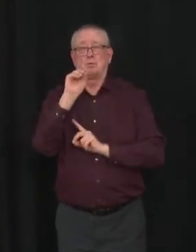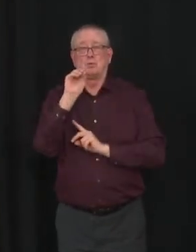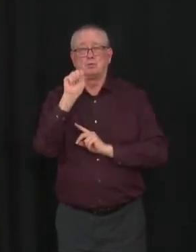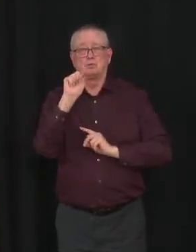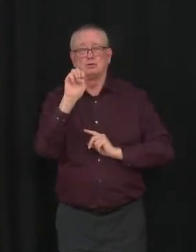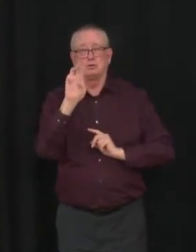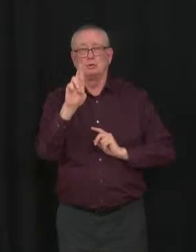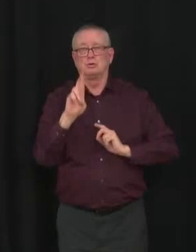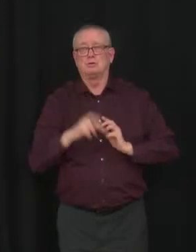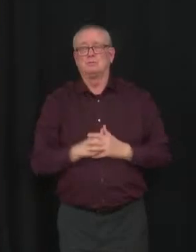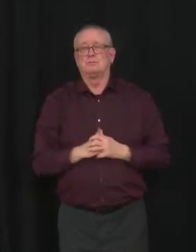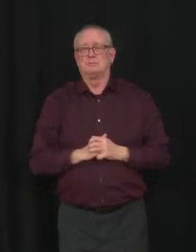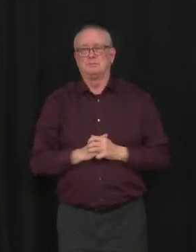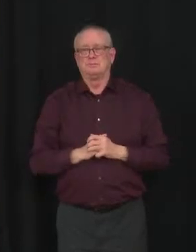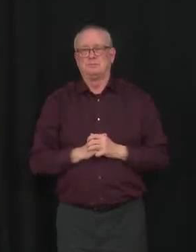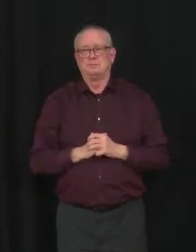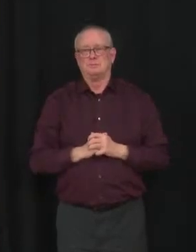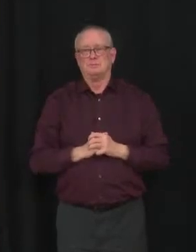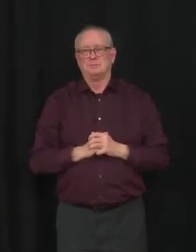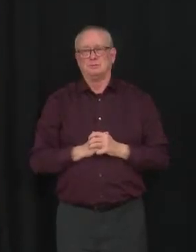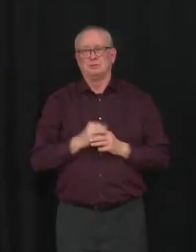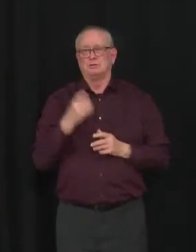Dr. Hinshaw, do you have anything to add?